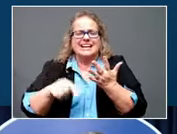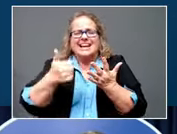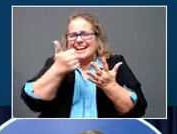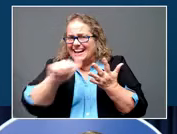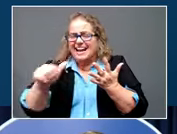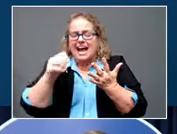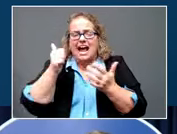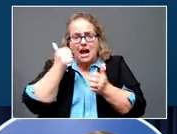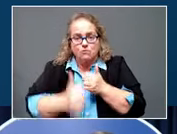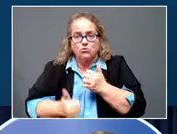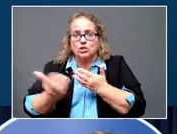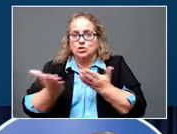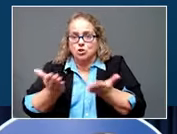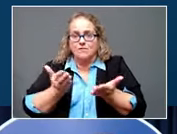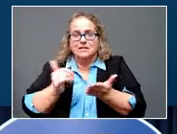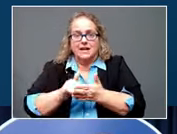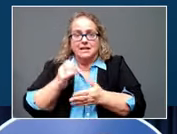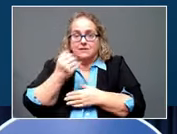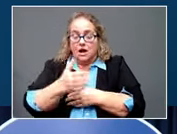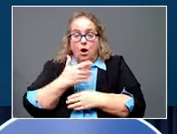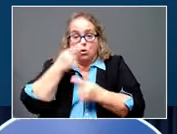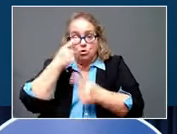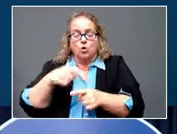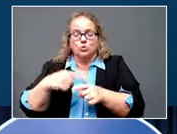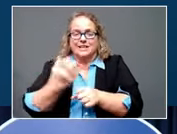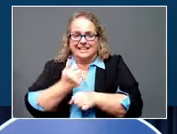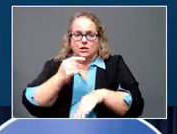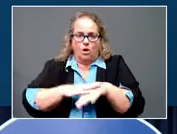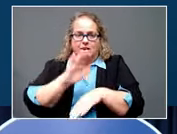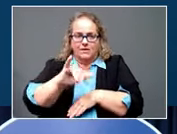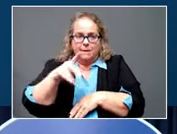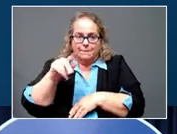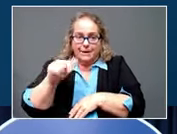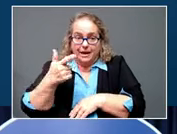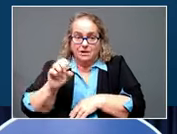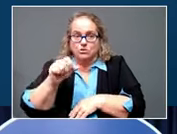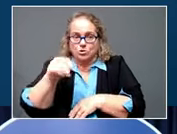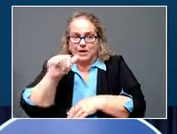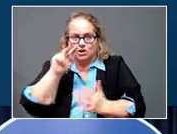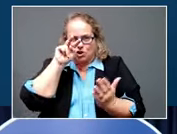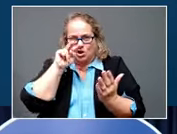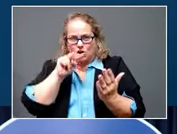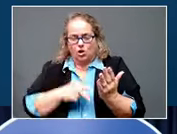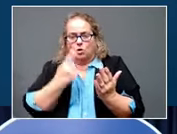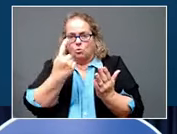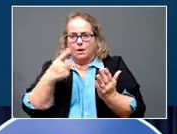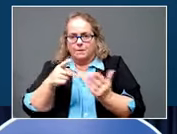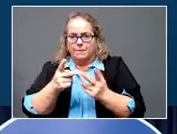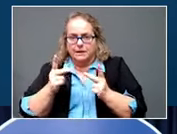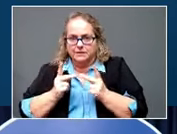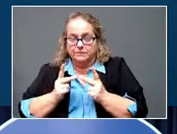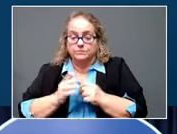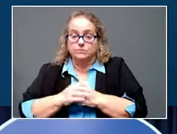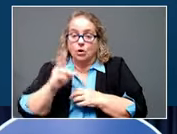is out there, our goal is to get it on this page so you can look in one place. The website provides a listing of information